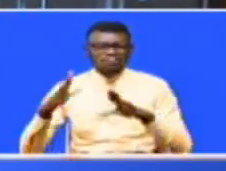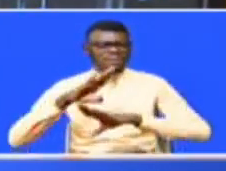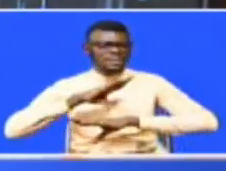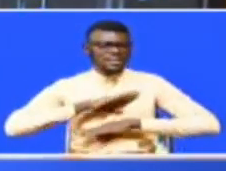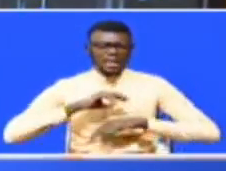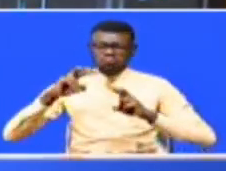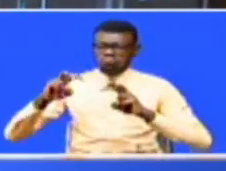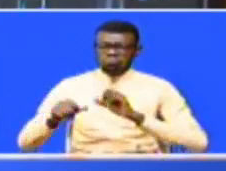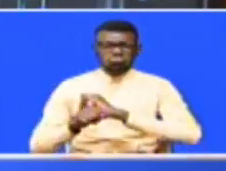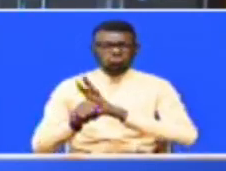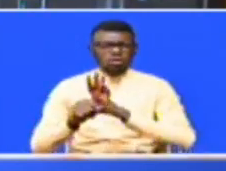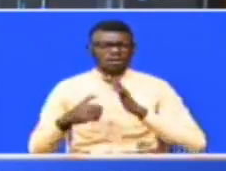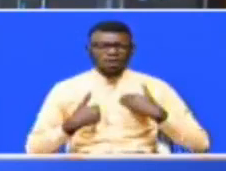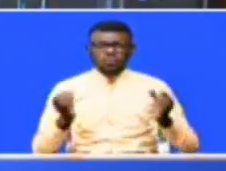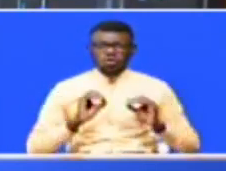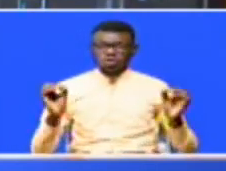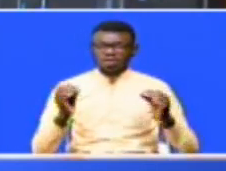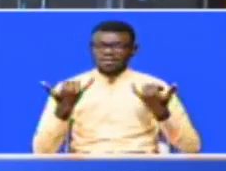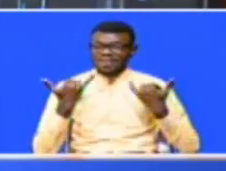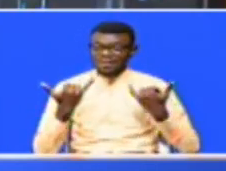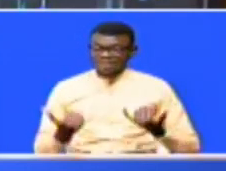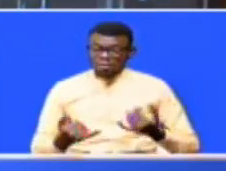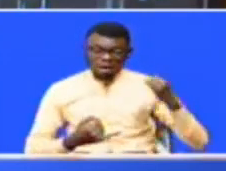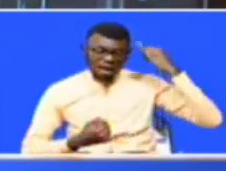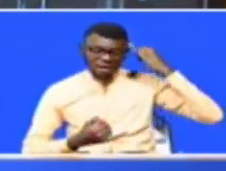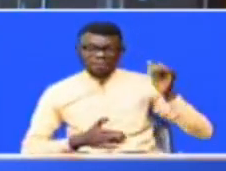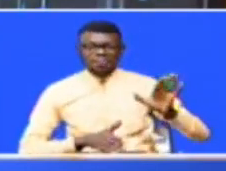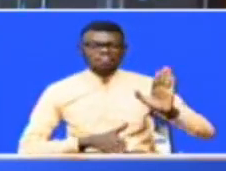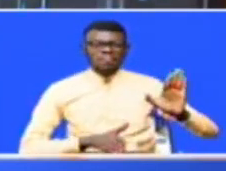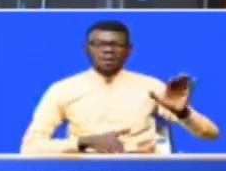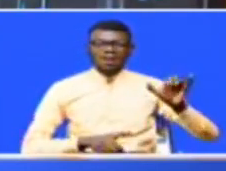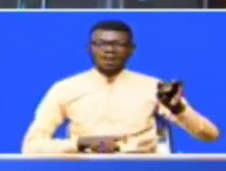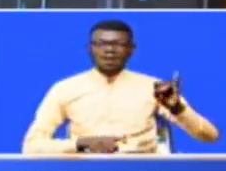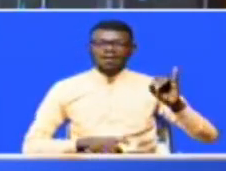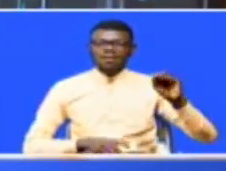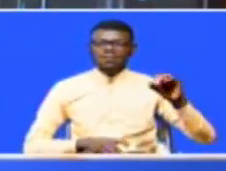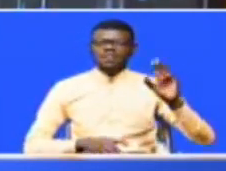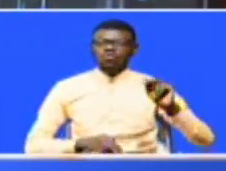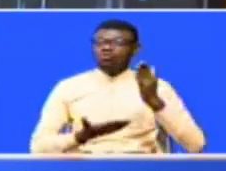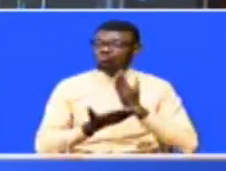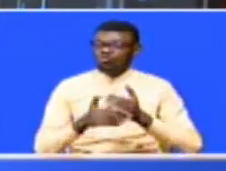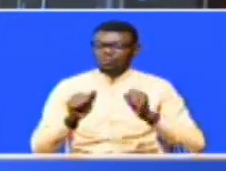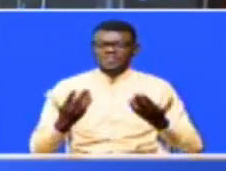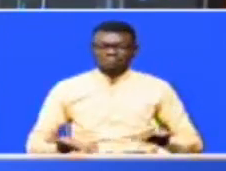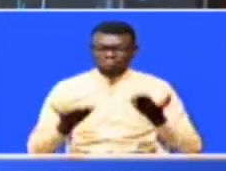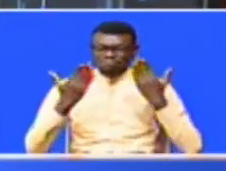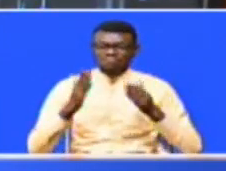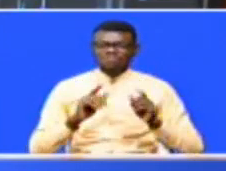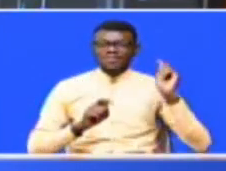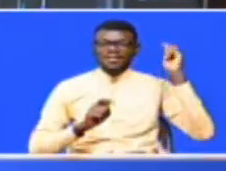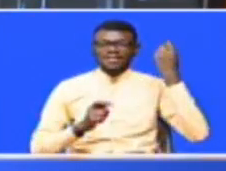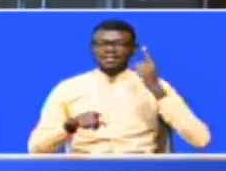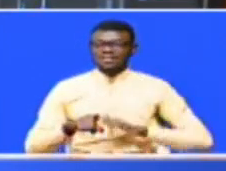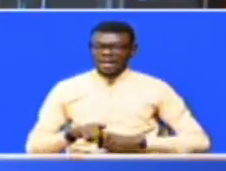vya corona, na sasa utafiti na ubunifu huu wa Simon utakuwa wa manufaa kwa taifa la Kenya kwenye